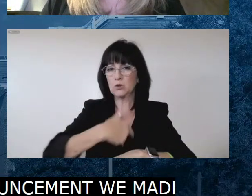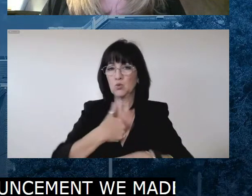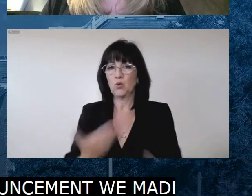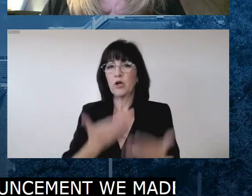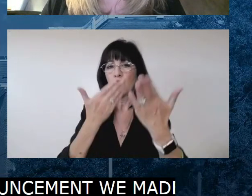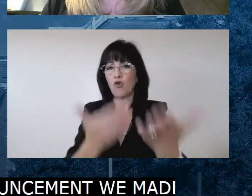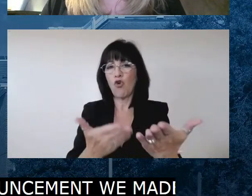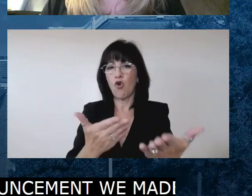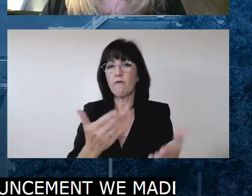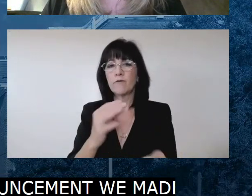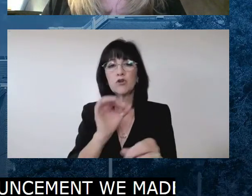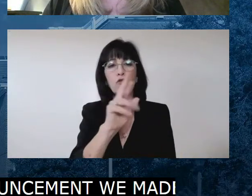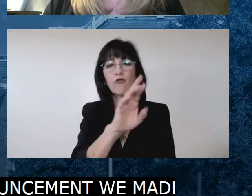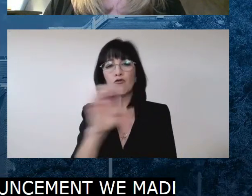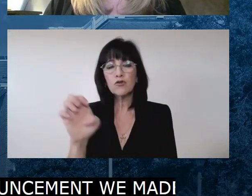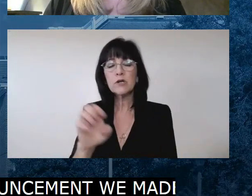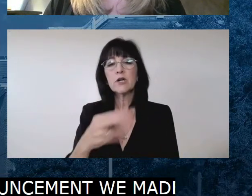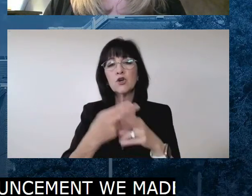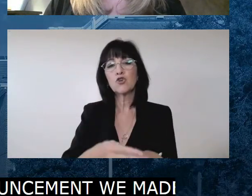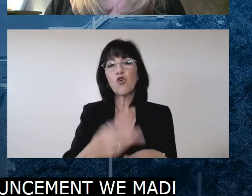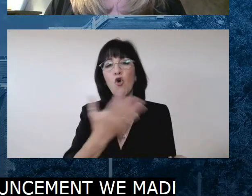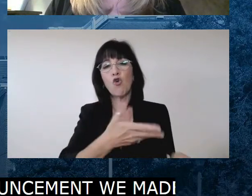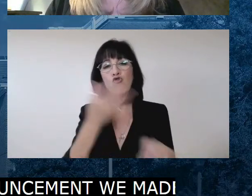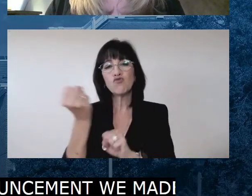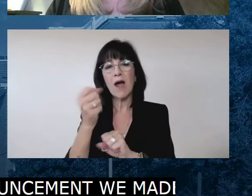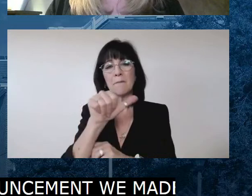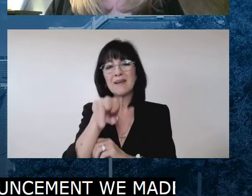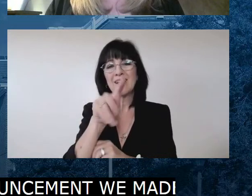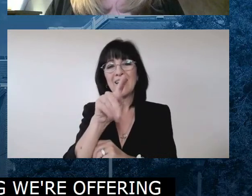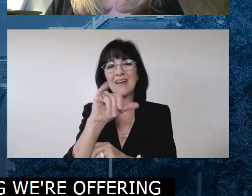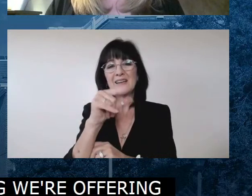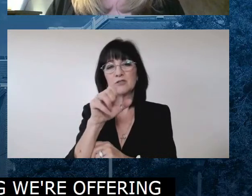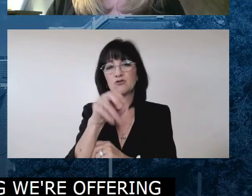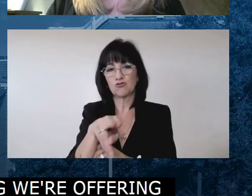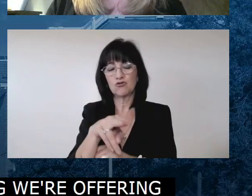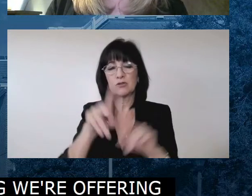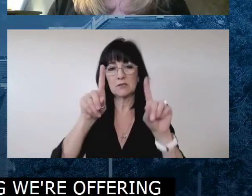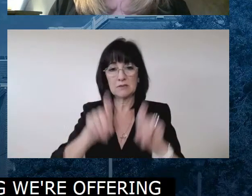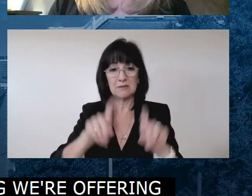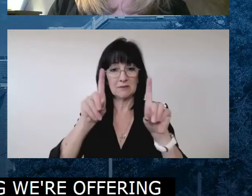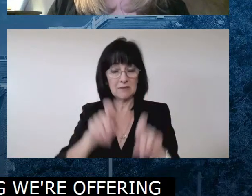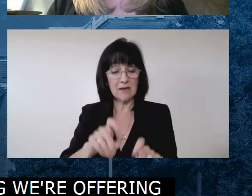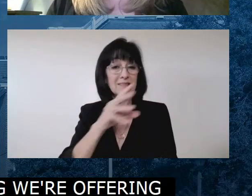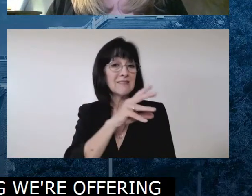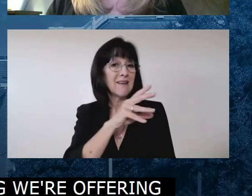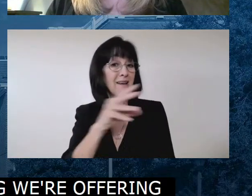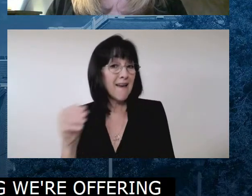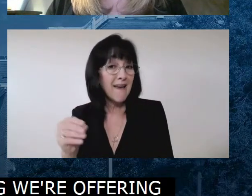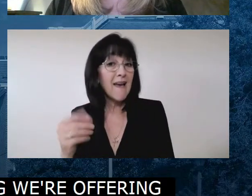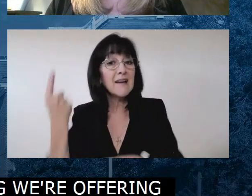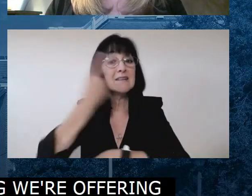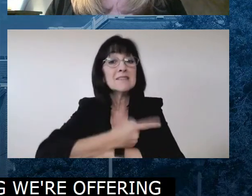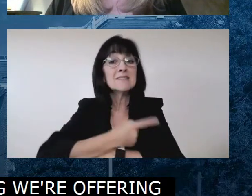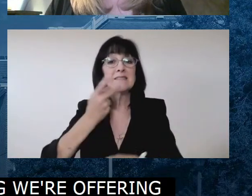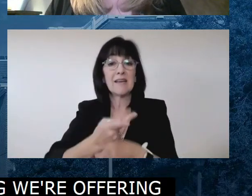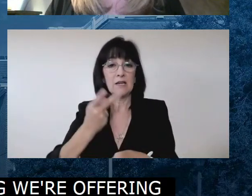for students and staff of K through 12 schools and child care facilities through a partnership with